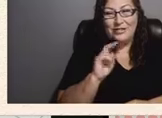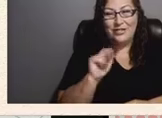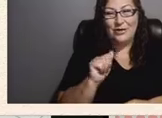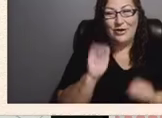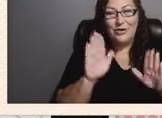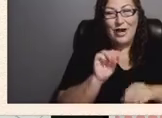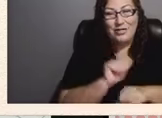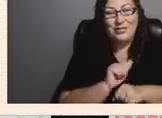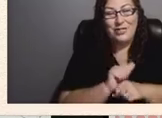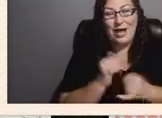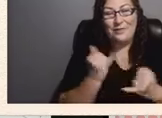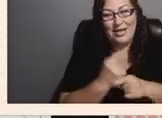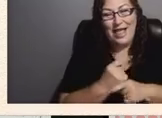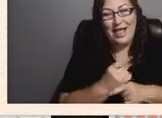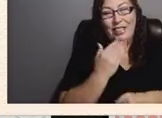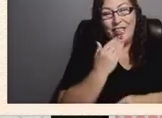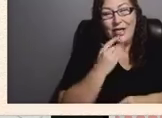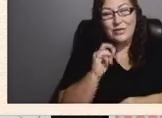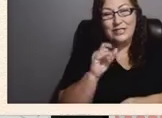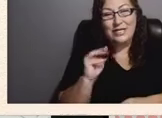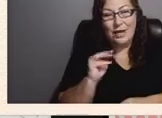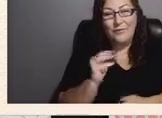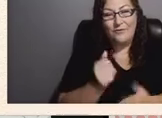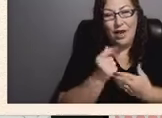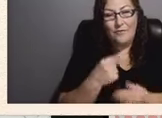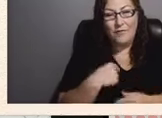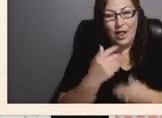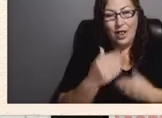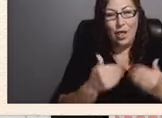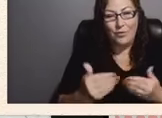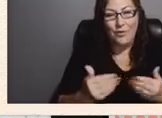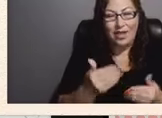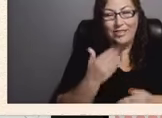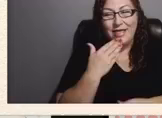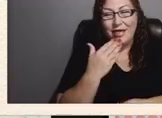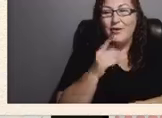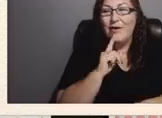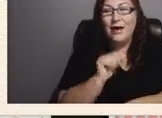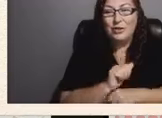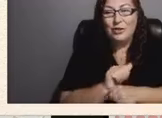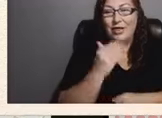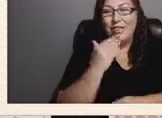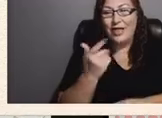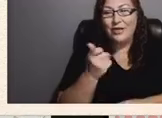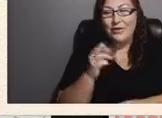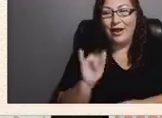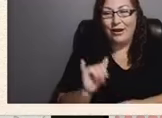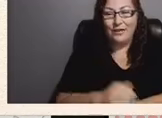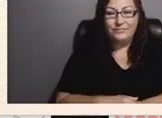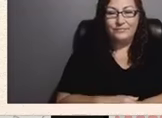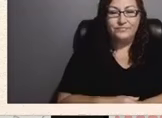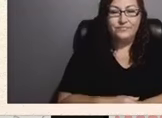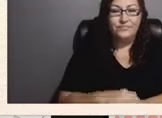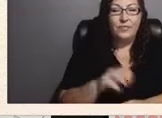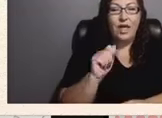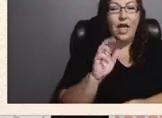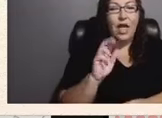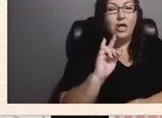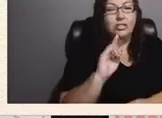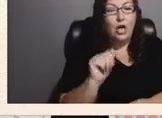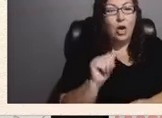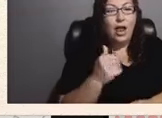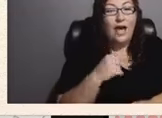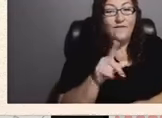way. Thank you, Tim, Yeah. for helping me along with this as well. Absolutely. Thanks, Gary. Arizona, I have a